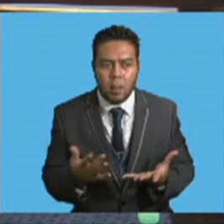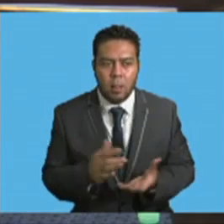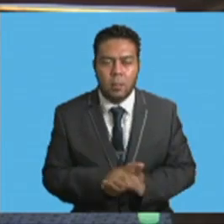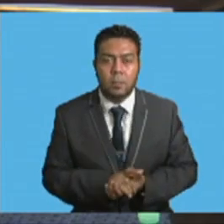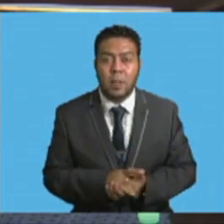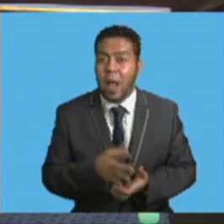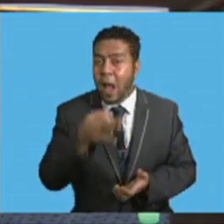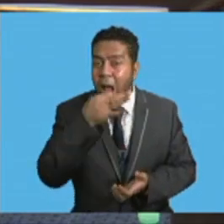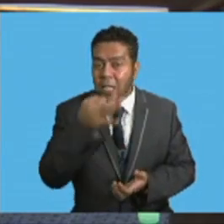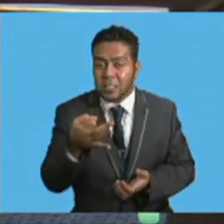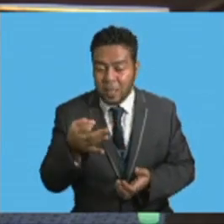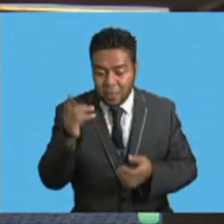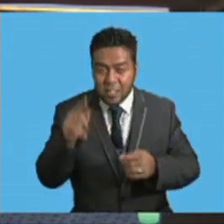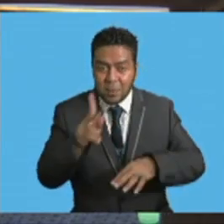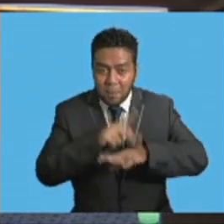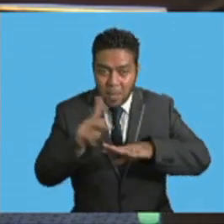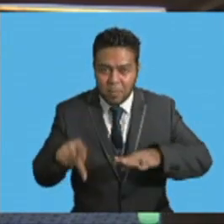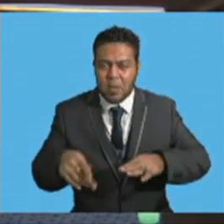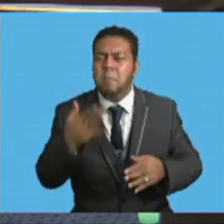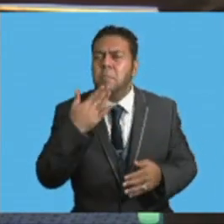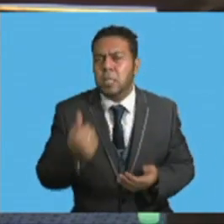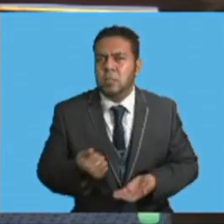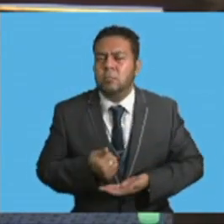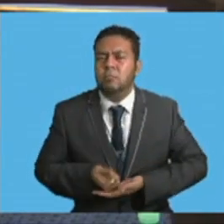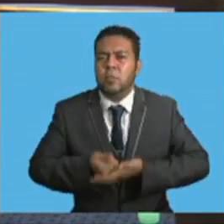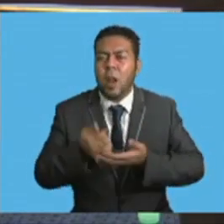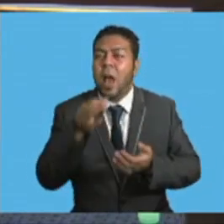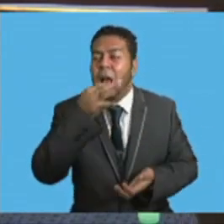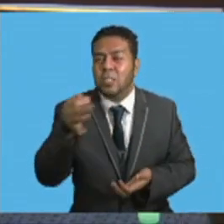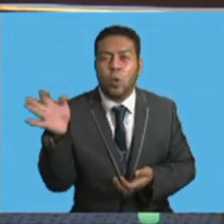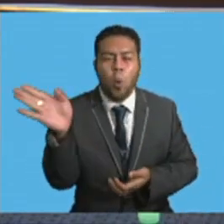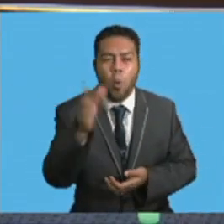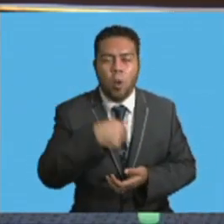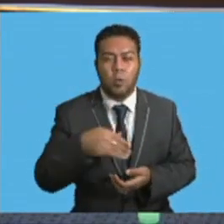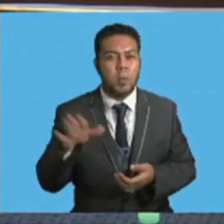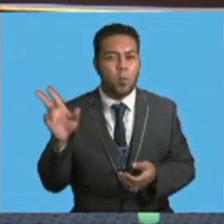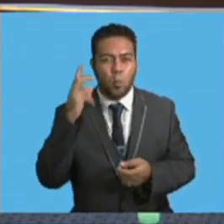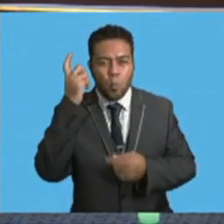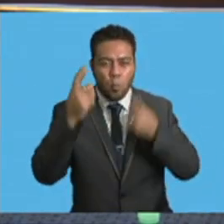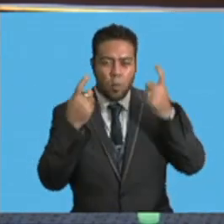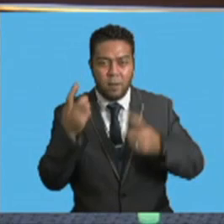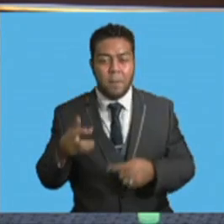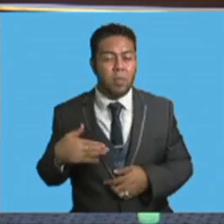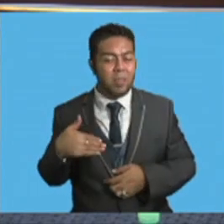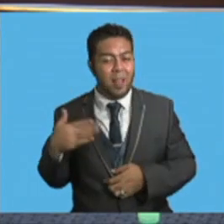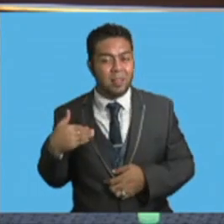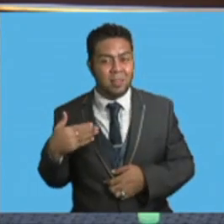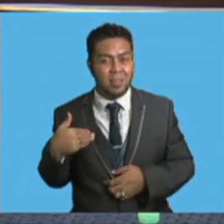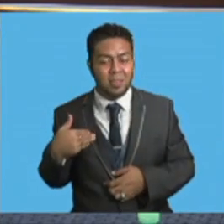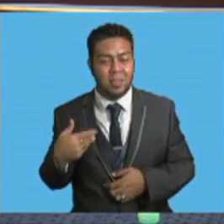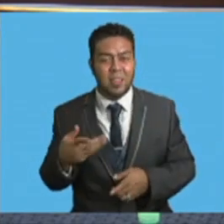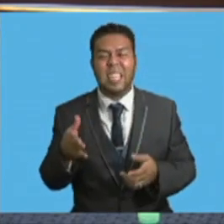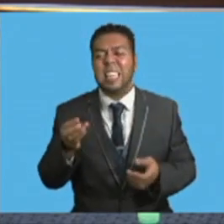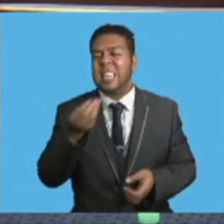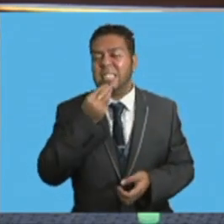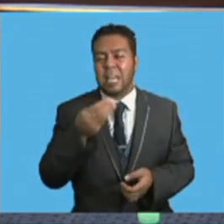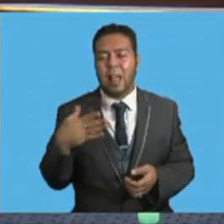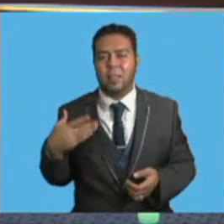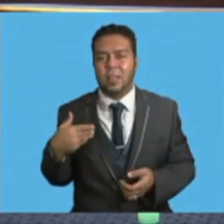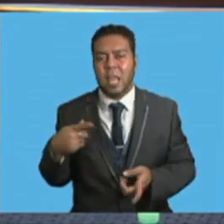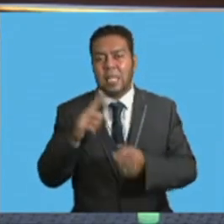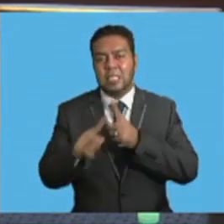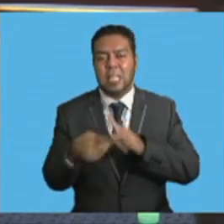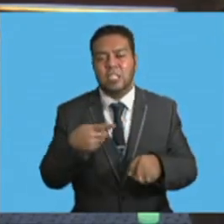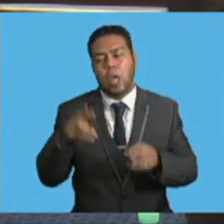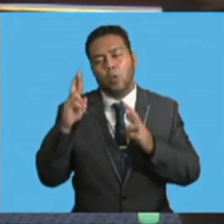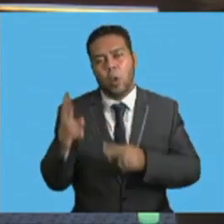I ask this noble House that we be proactive and ask all Fijians to be wary of their health, be precautionary, eat healthy, exercise and rest